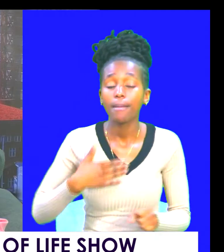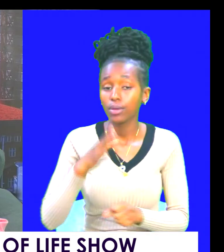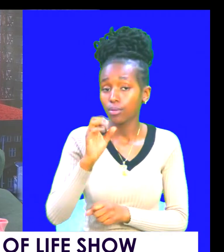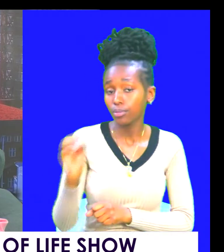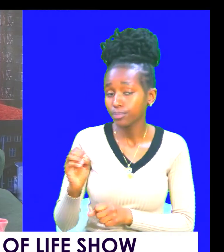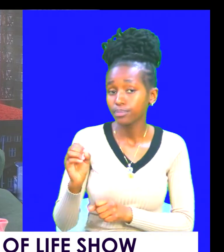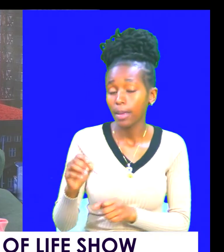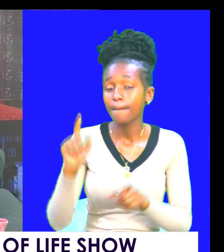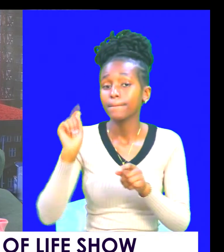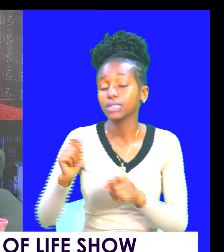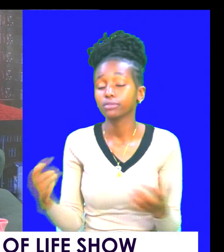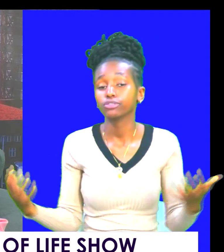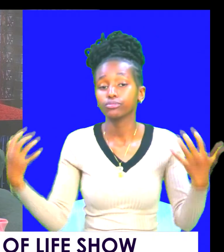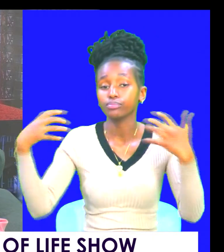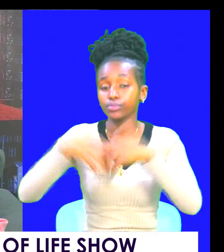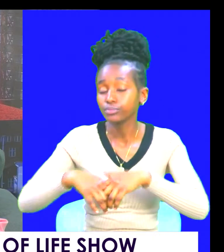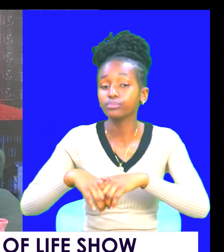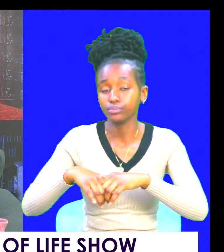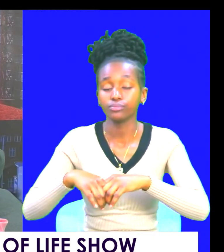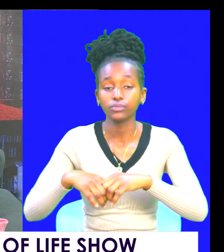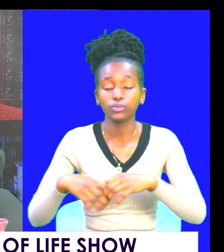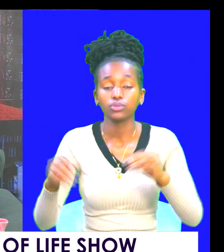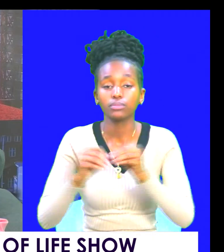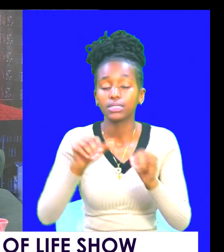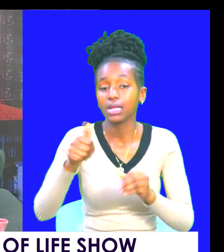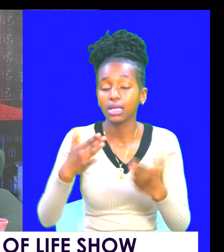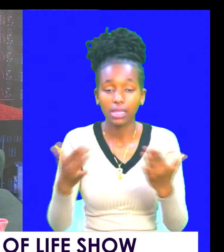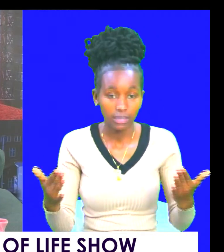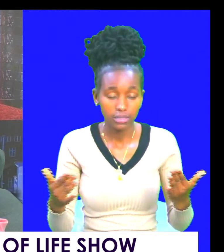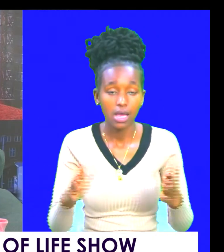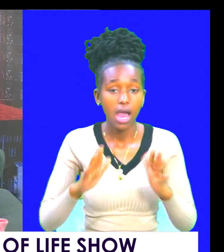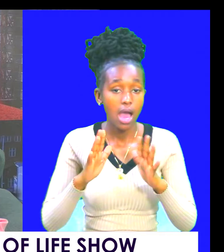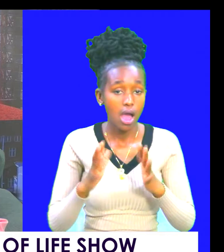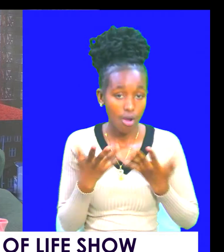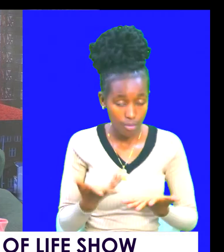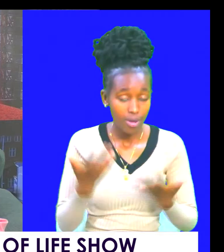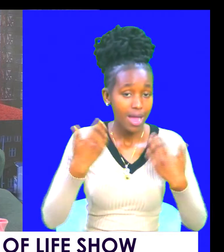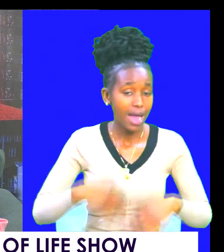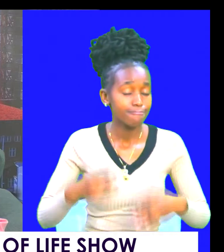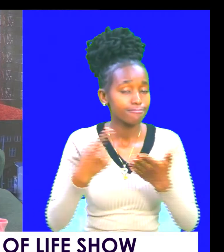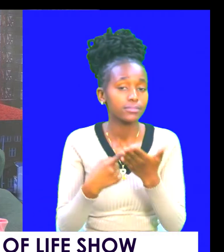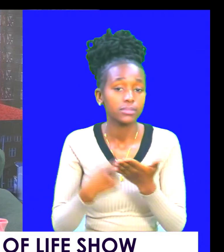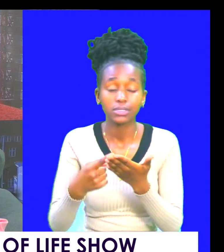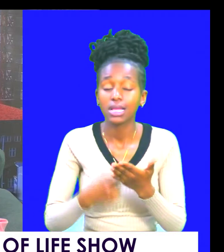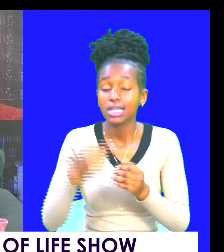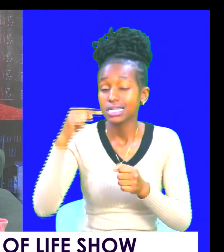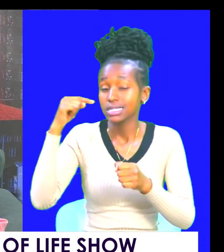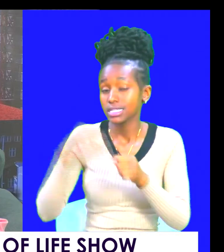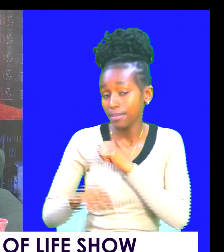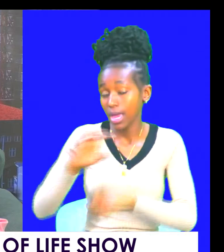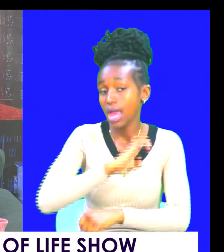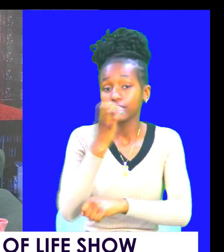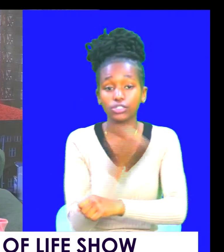much as they mean something to some extent, I am tapping on that deeper energy, the soul,